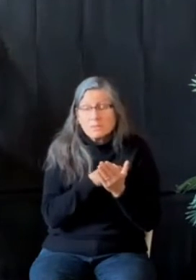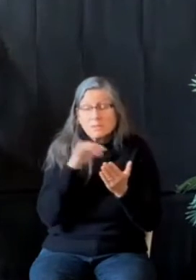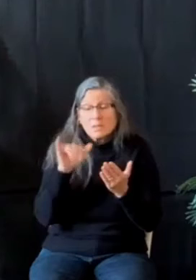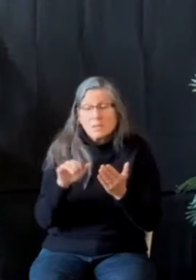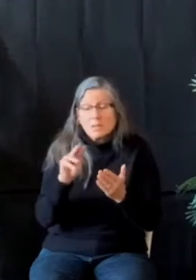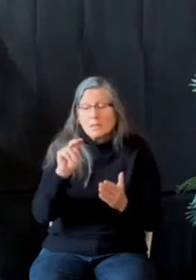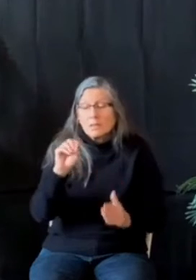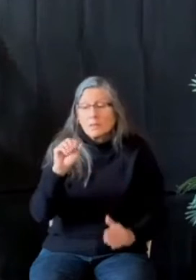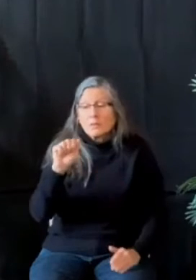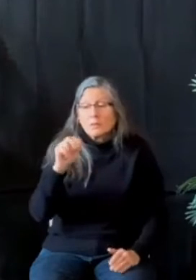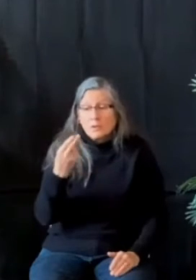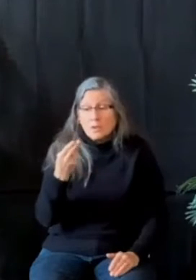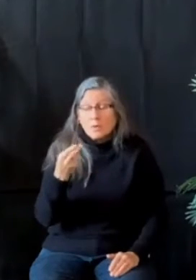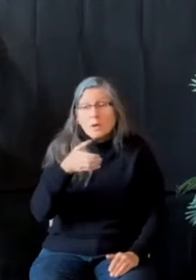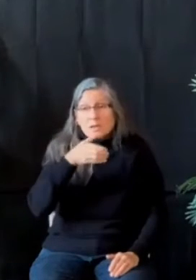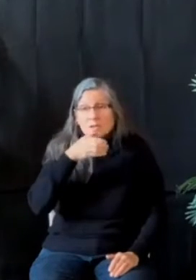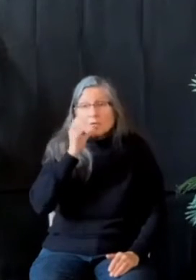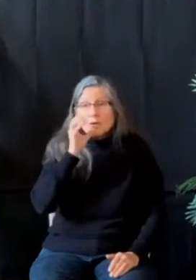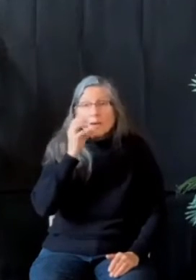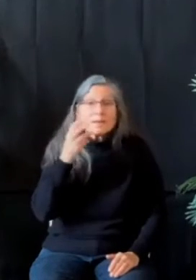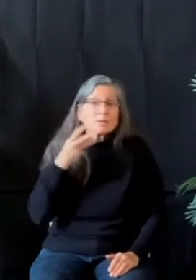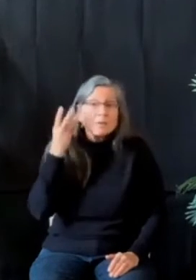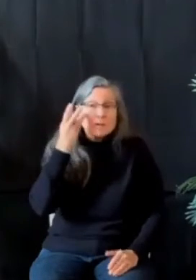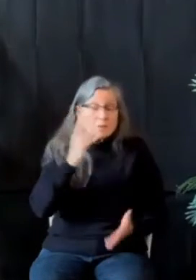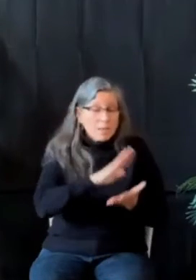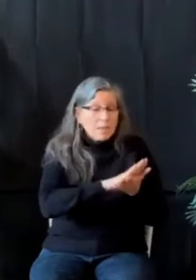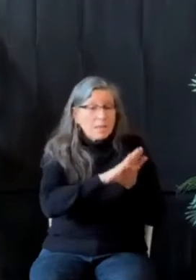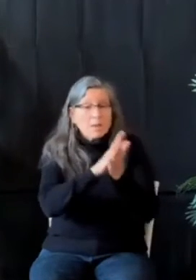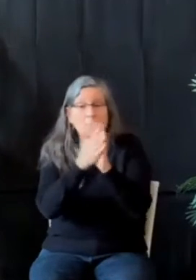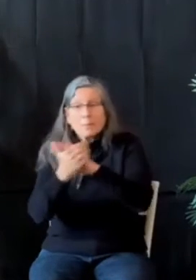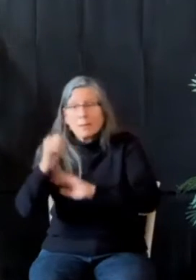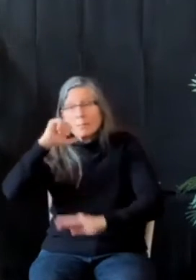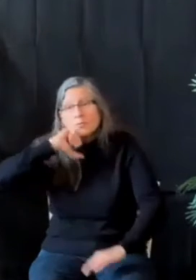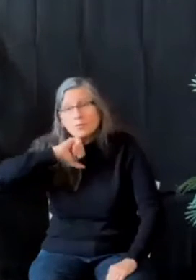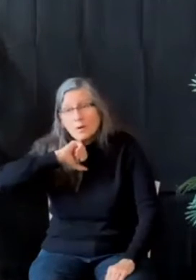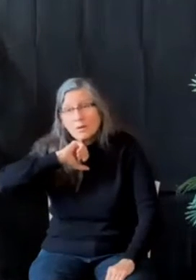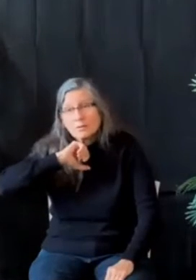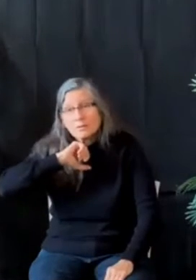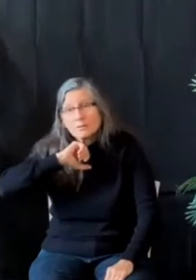that Noah drank the wine and became drunk.